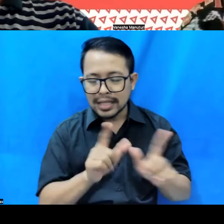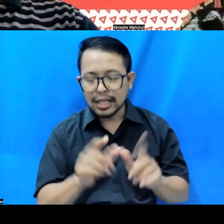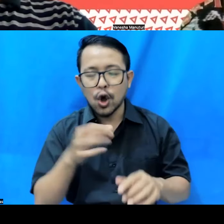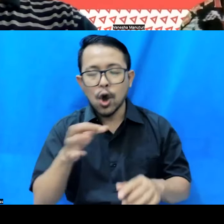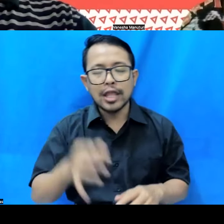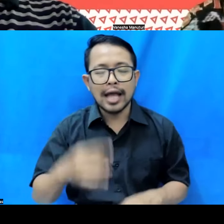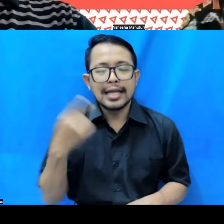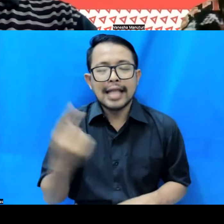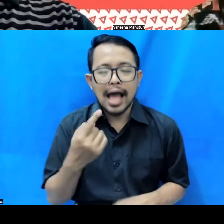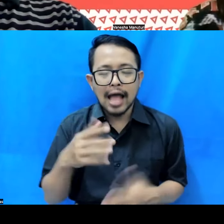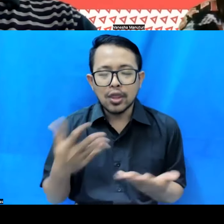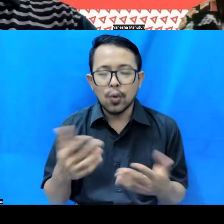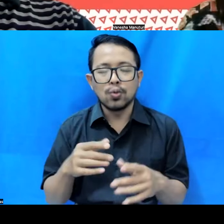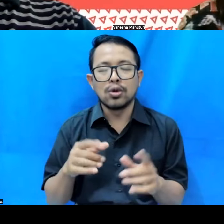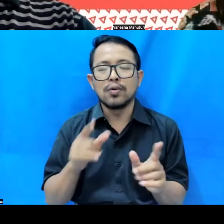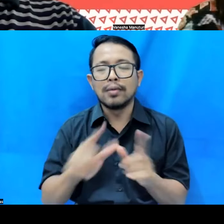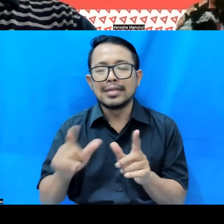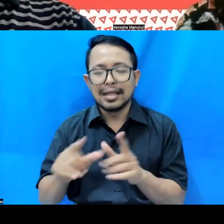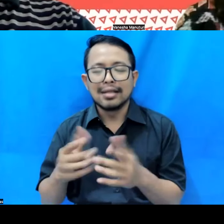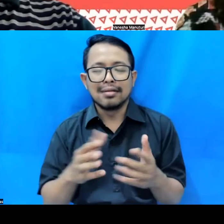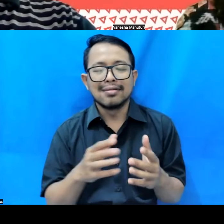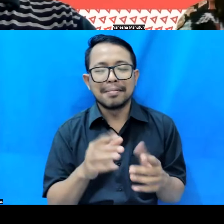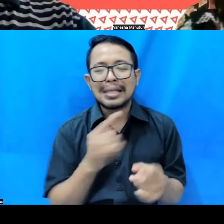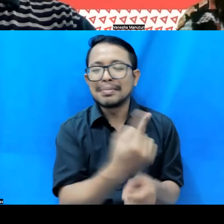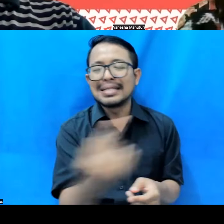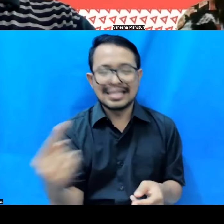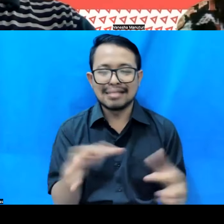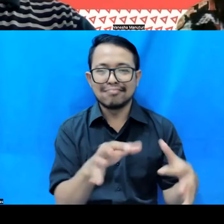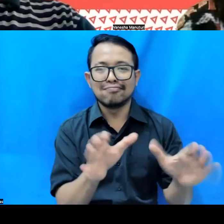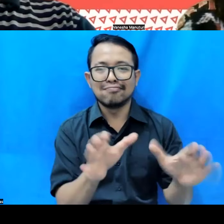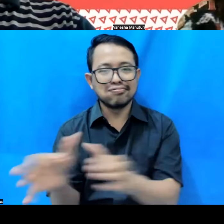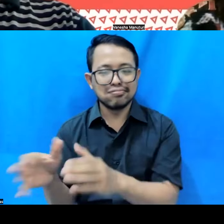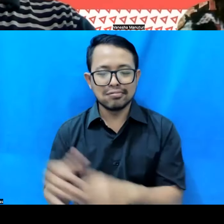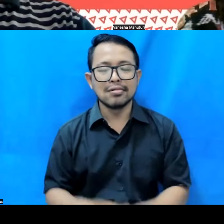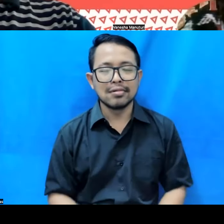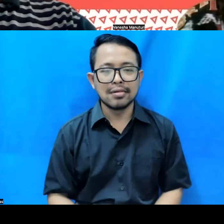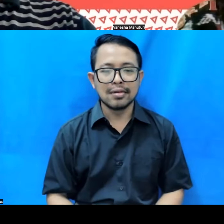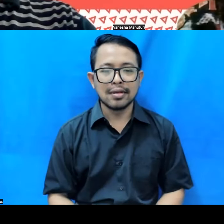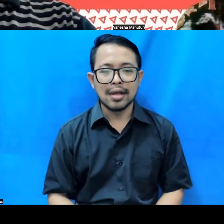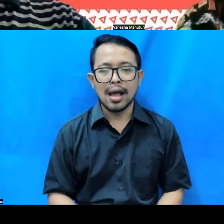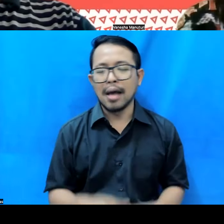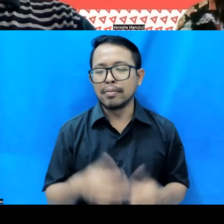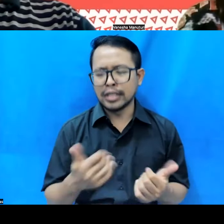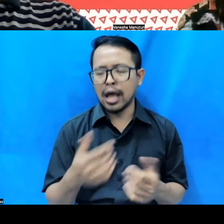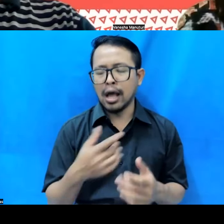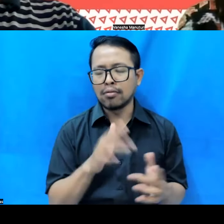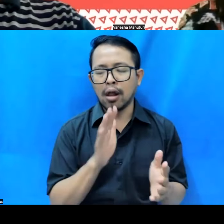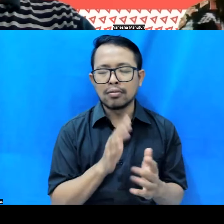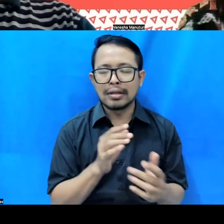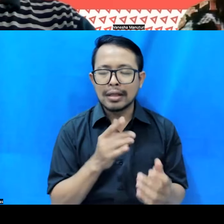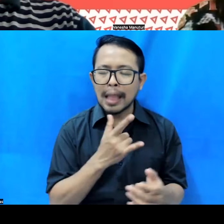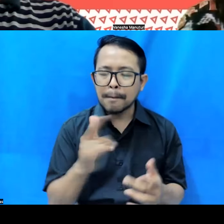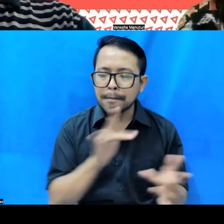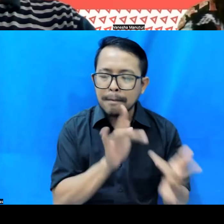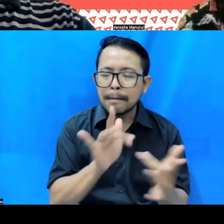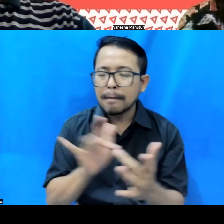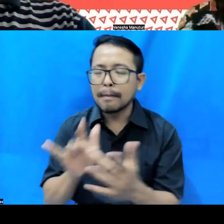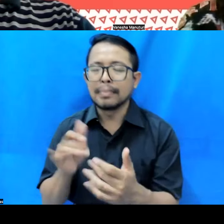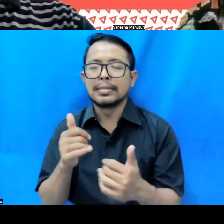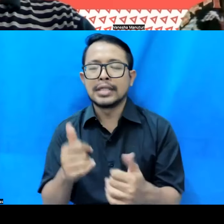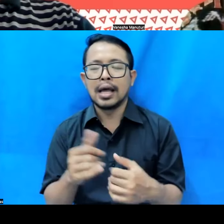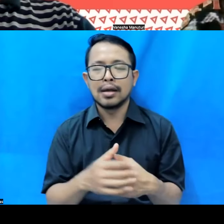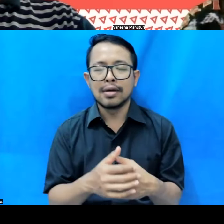our website, and Kota Kita's website, or in the website of our partners, in our respective partners. So we can still remain connected